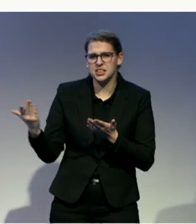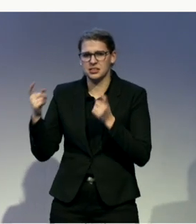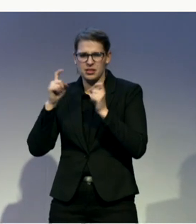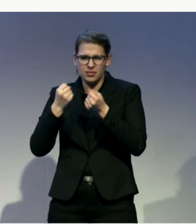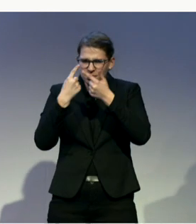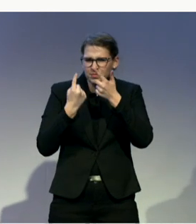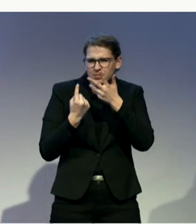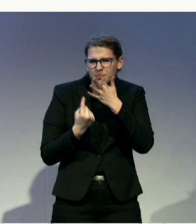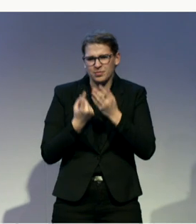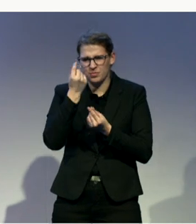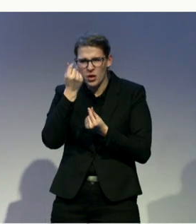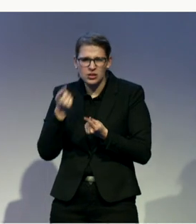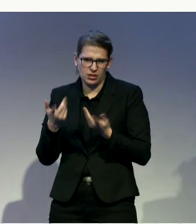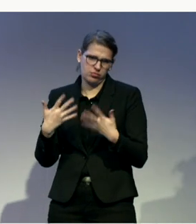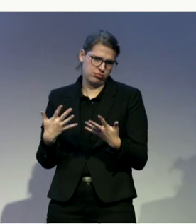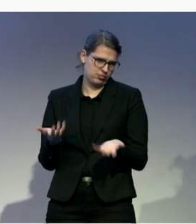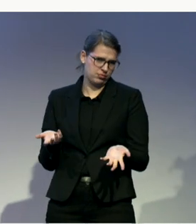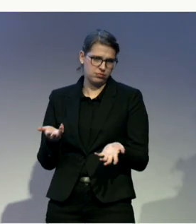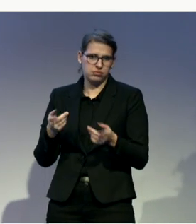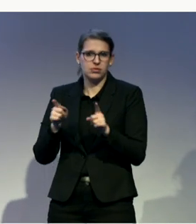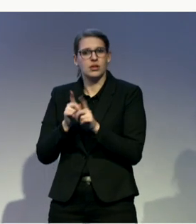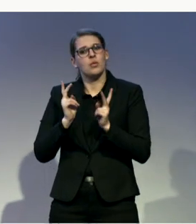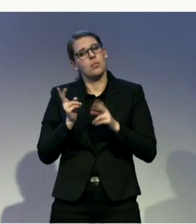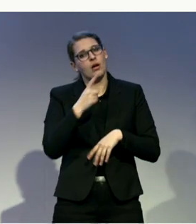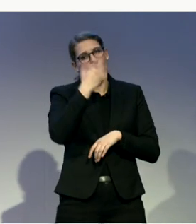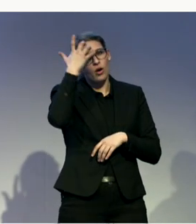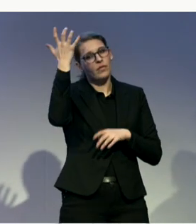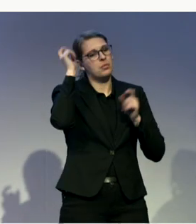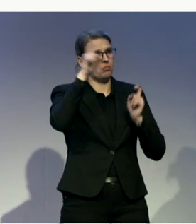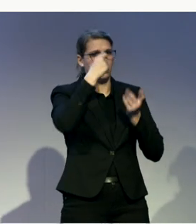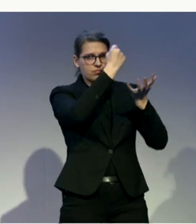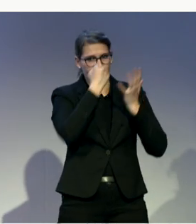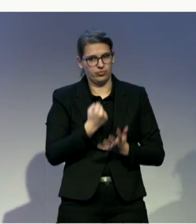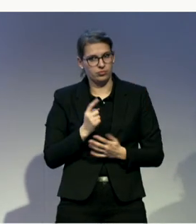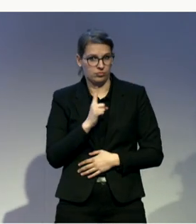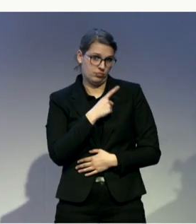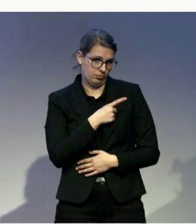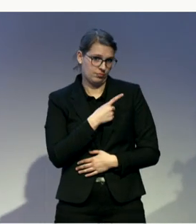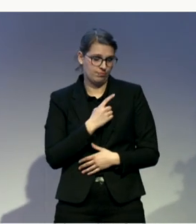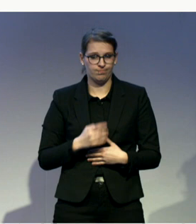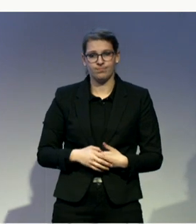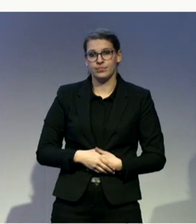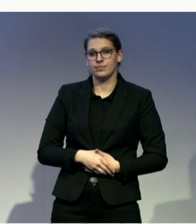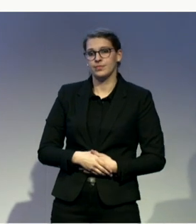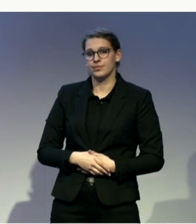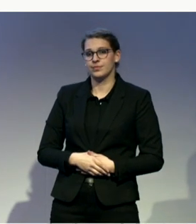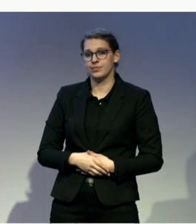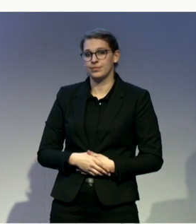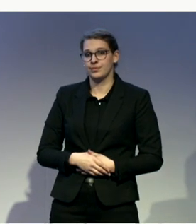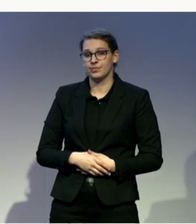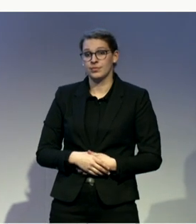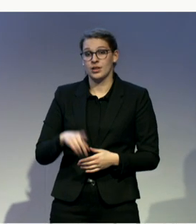the state. And that is financed by the state. What the state does not want to